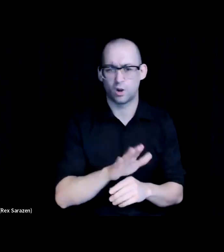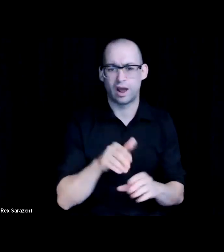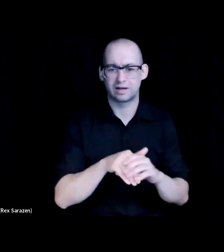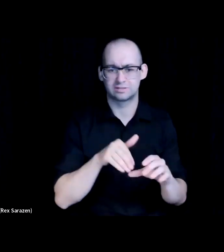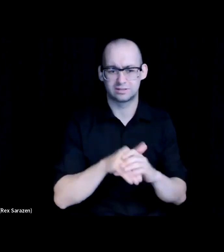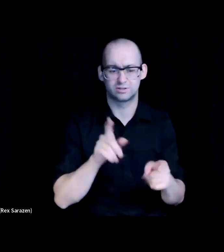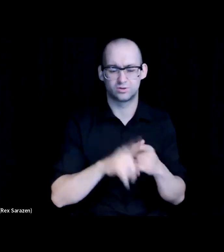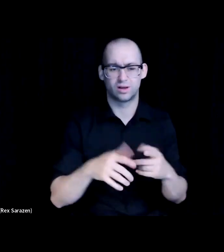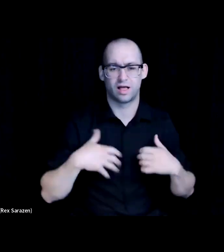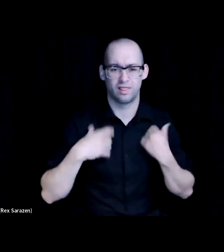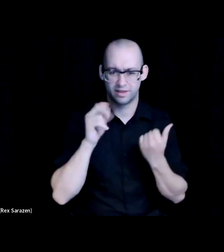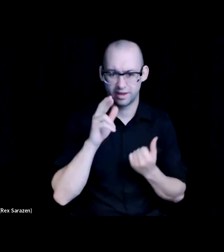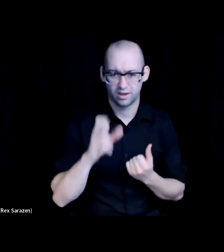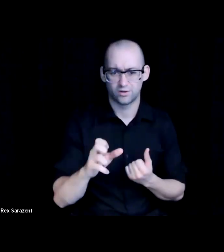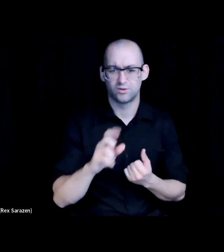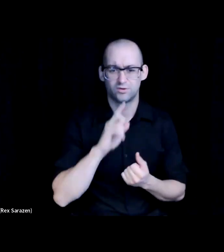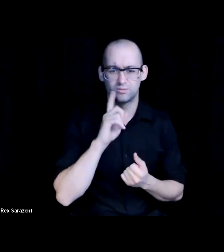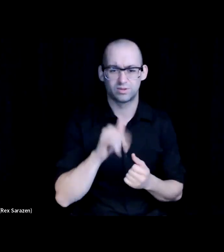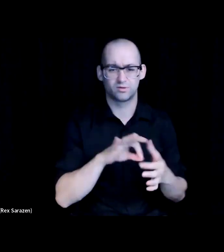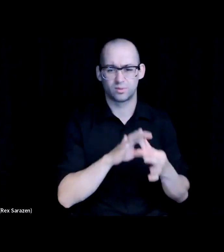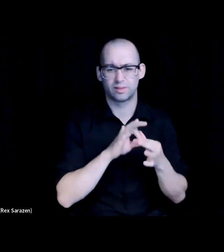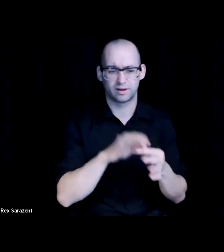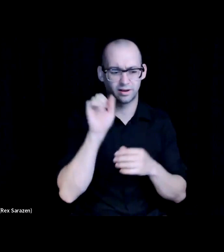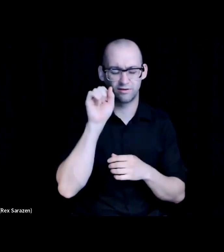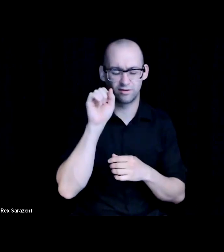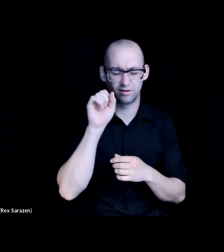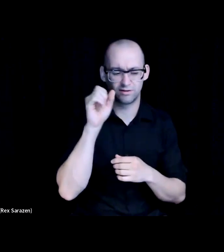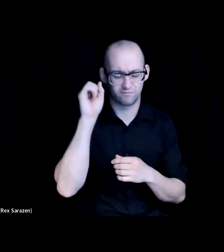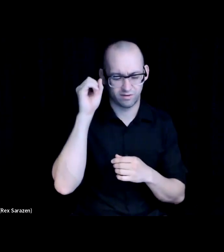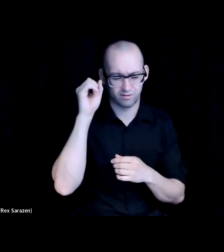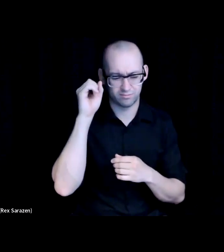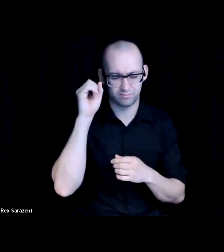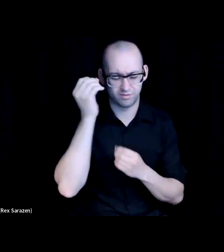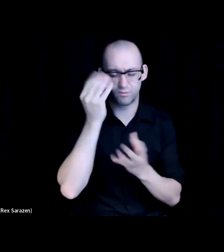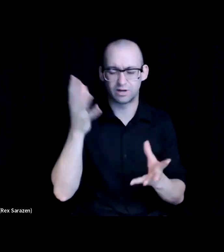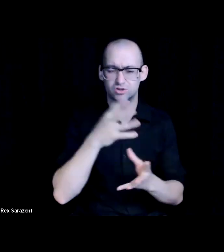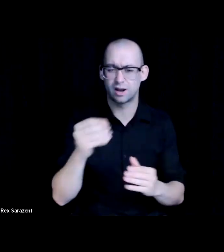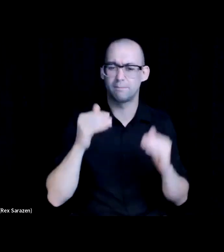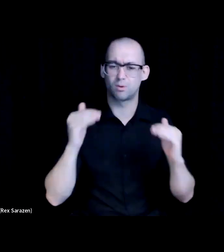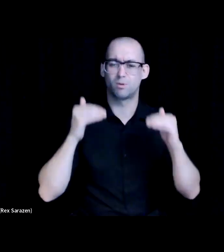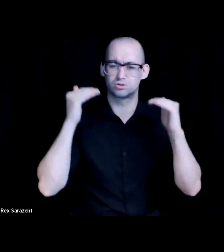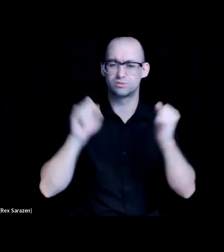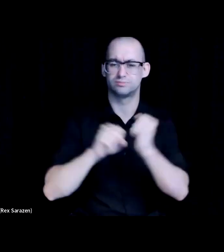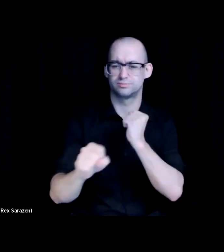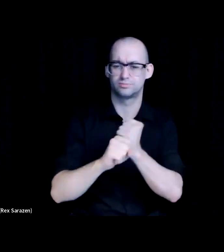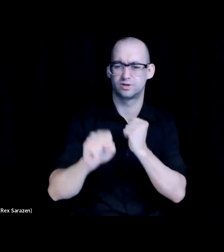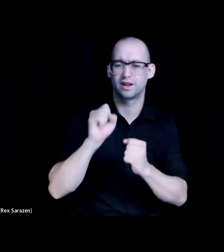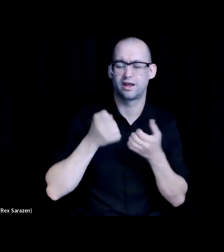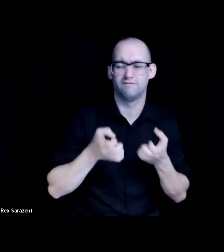access healthcare, health-related information, health education, and promotion efforts. And as such, it